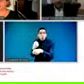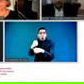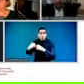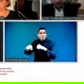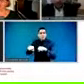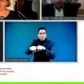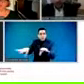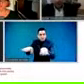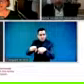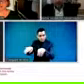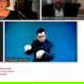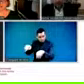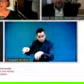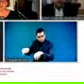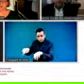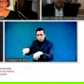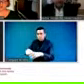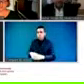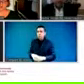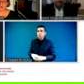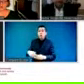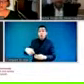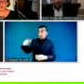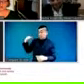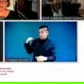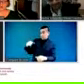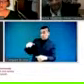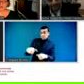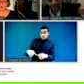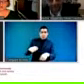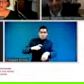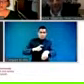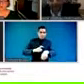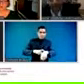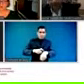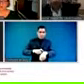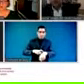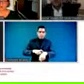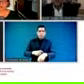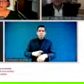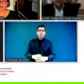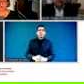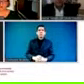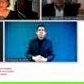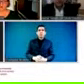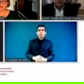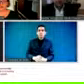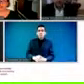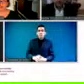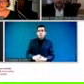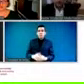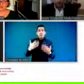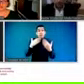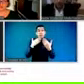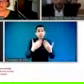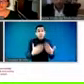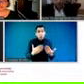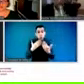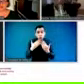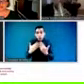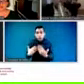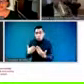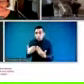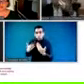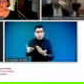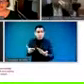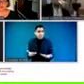bearing with me in the end. Take care. Thank you so much. Thank you so much, Kanbar Hossein-Bor. I am